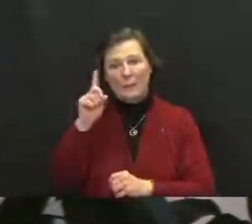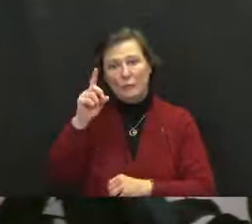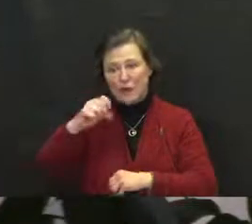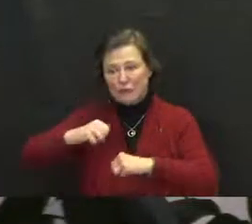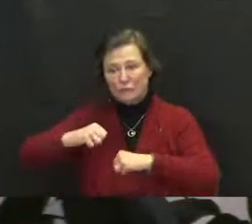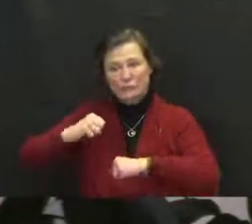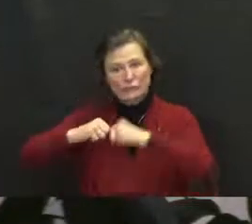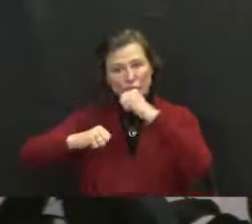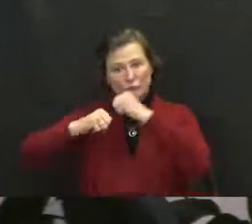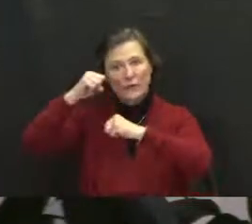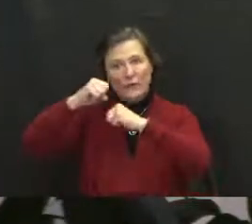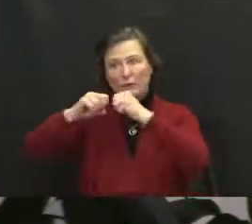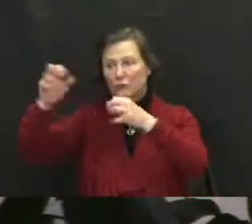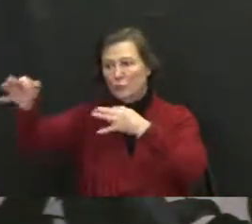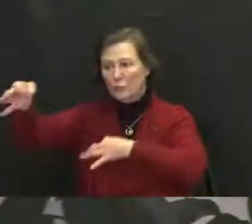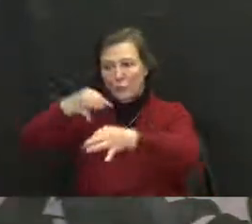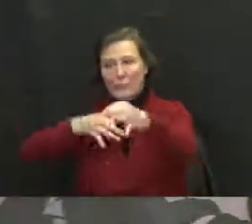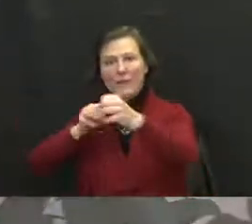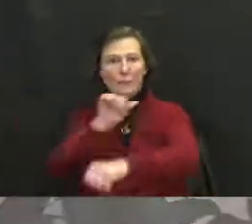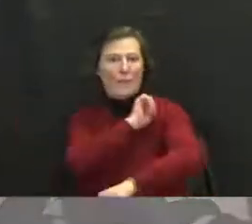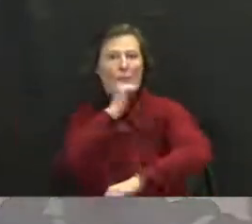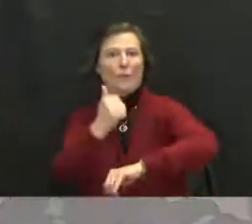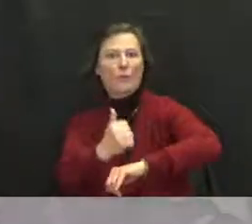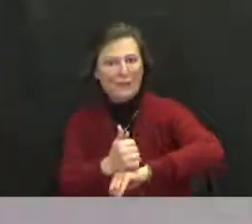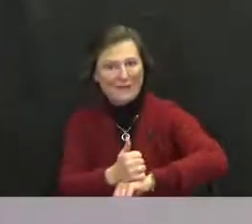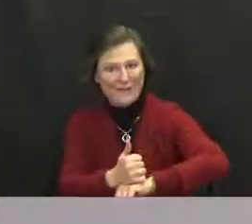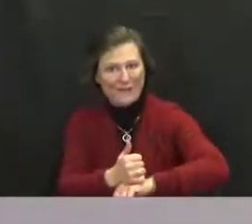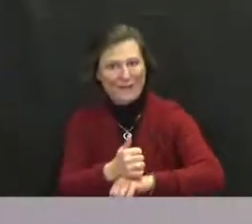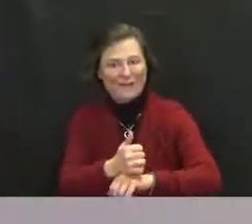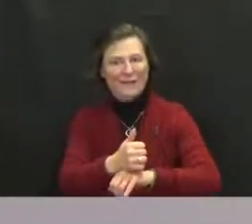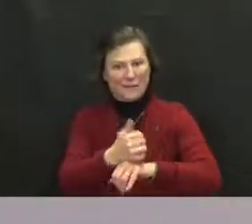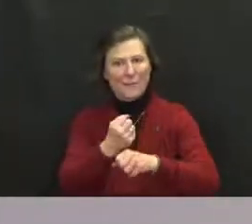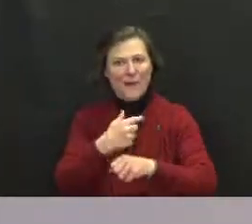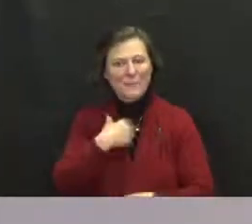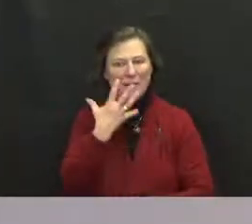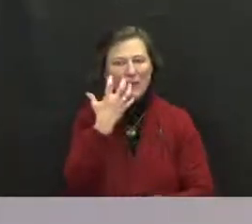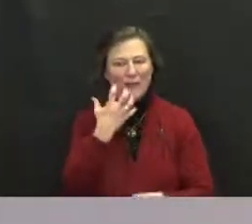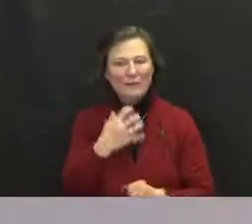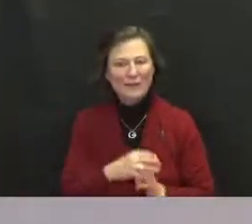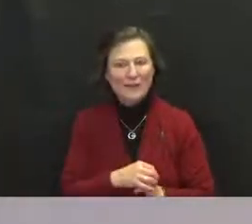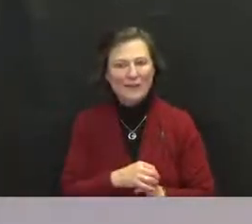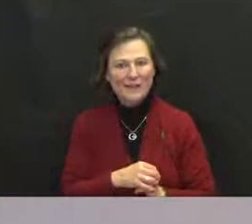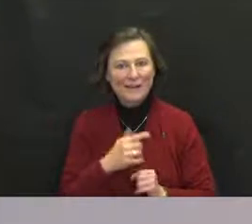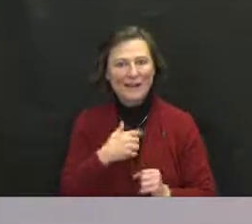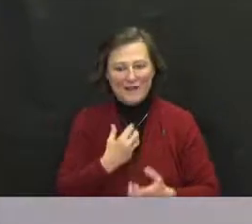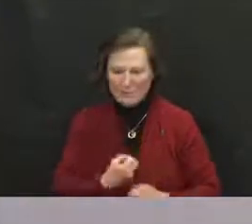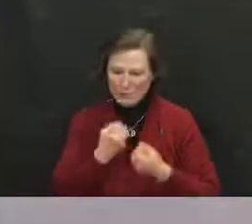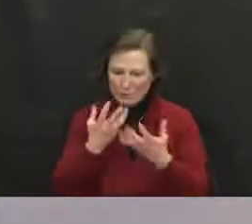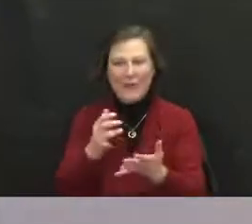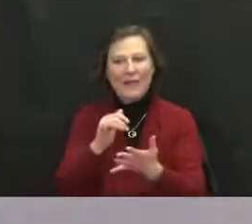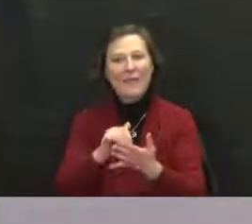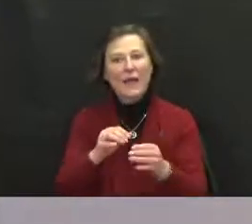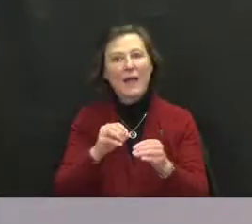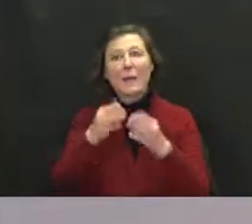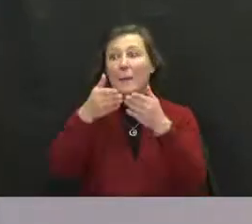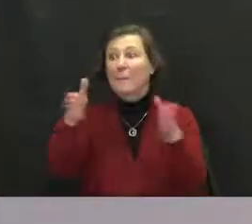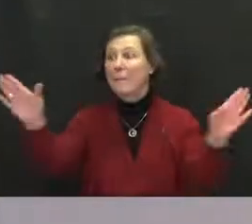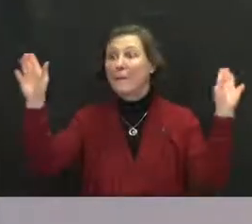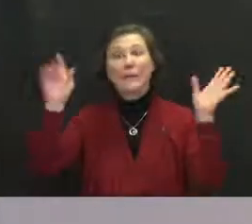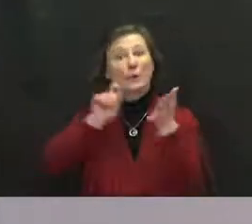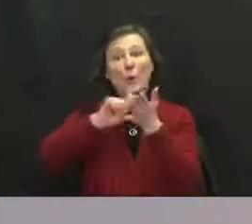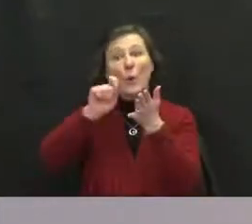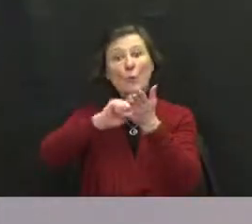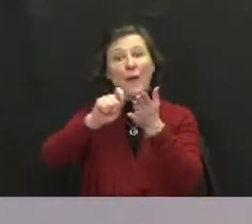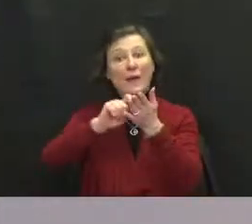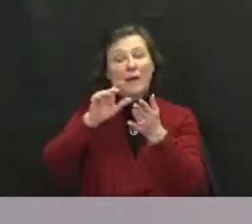replacing them with authoritarian ones. It makes me angry. It makes me angry. And I have expressed this in the most public writing of